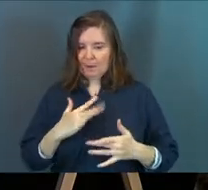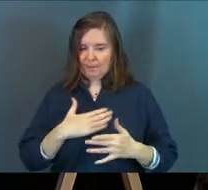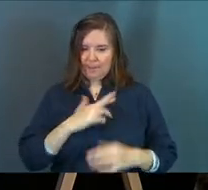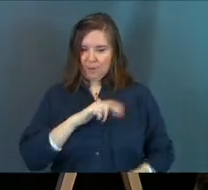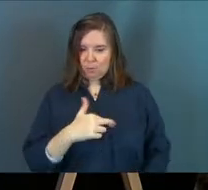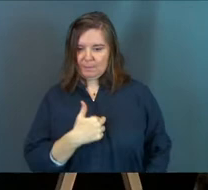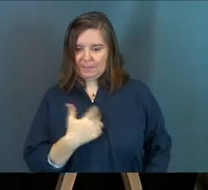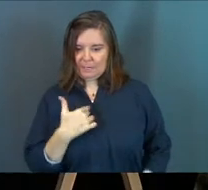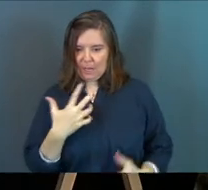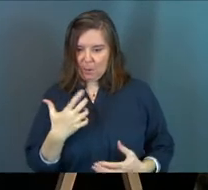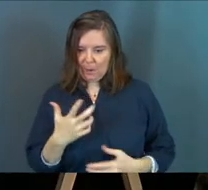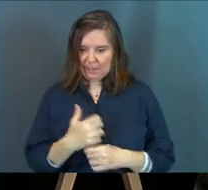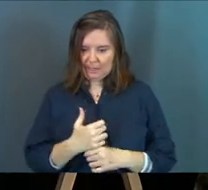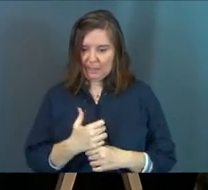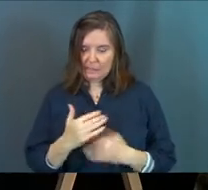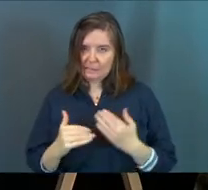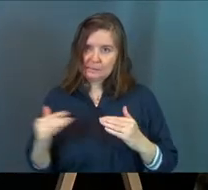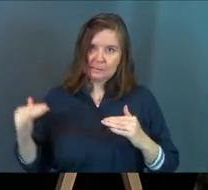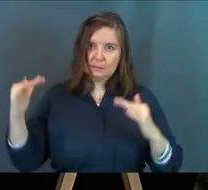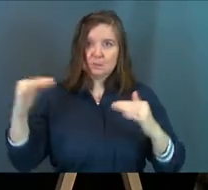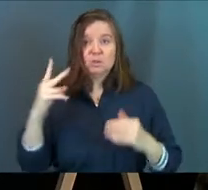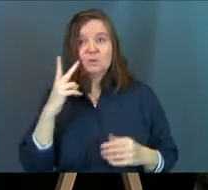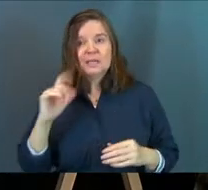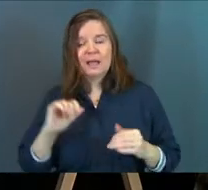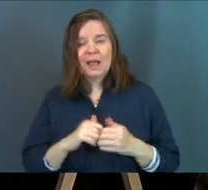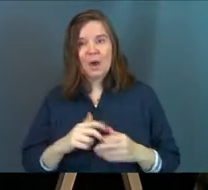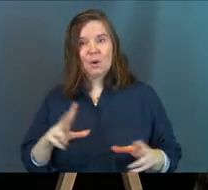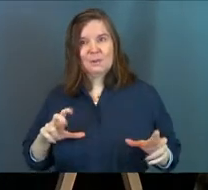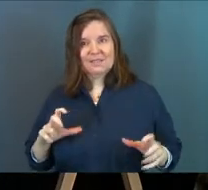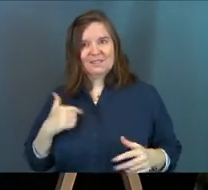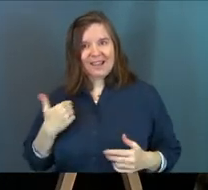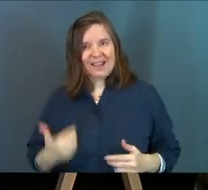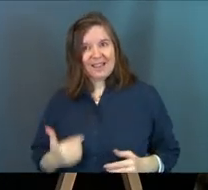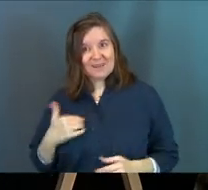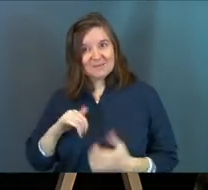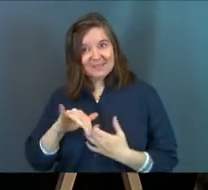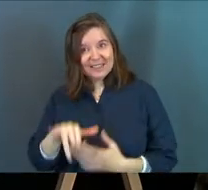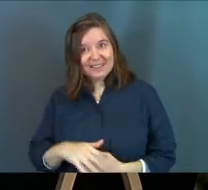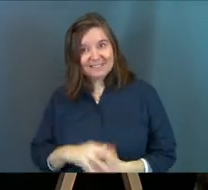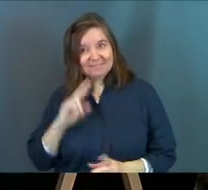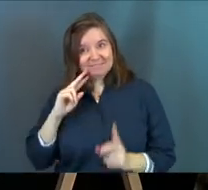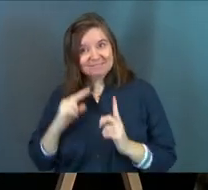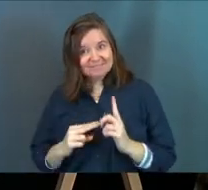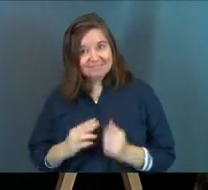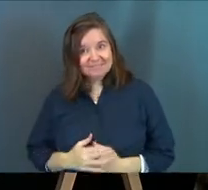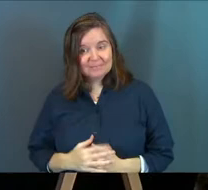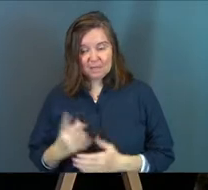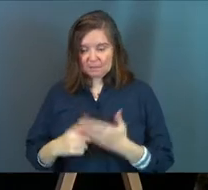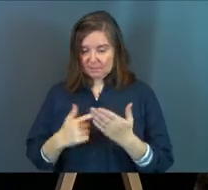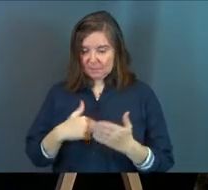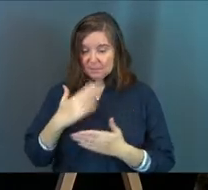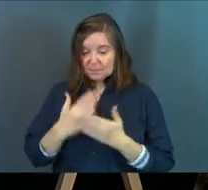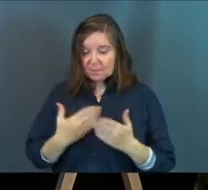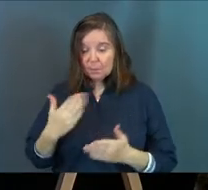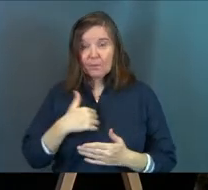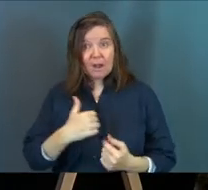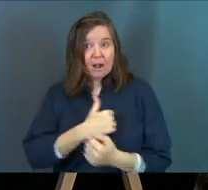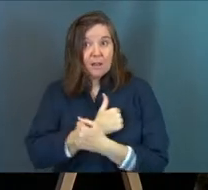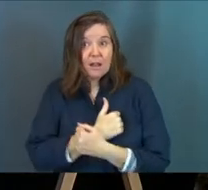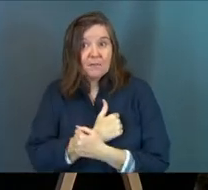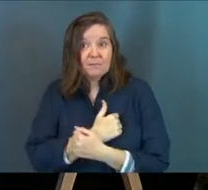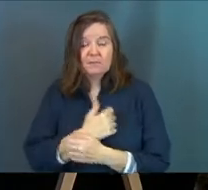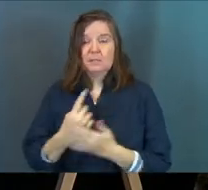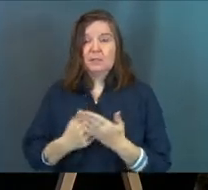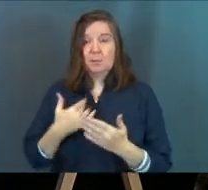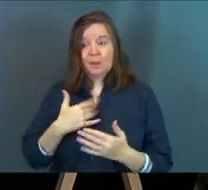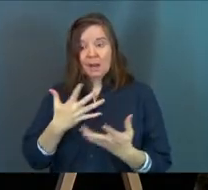my reputation and I want to get ahead. And do you see how selfish I am? And sometimes there's somebody that I love